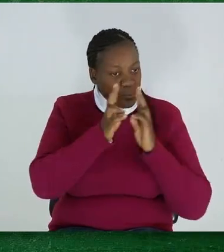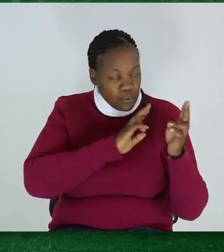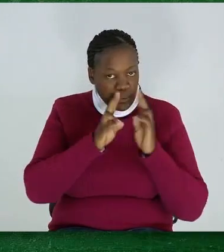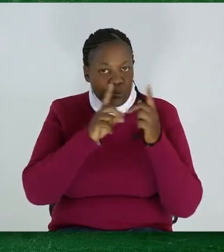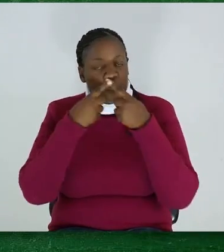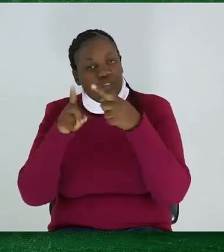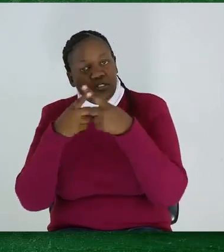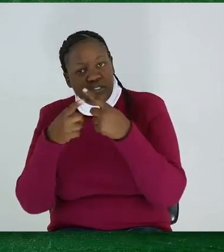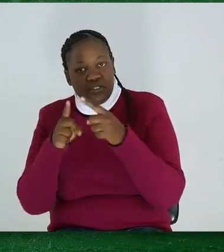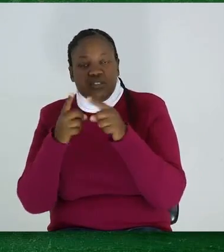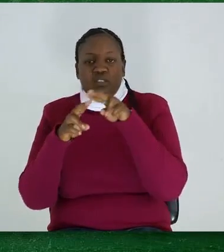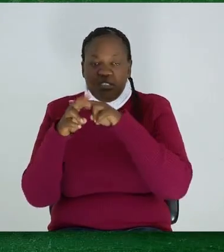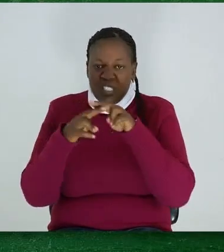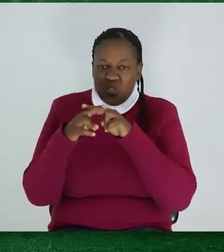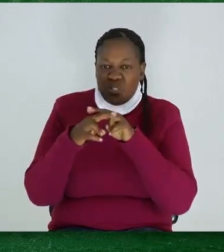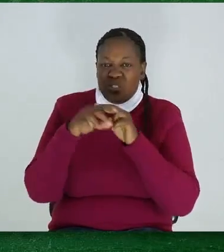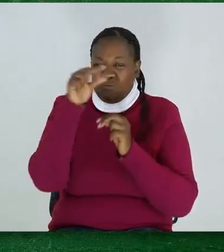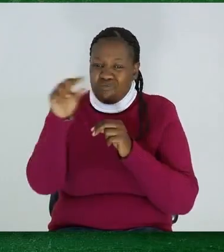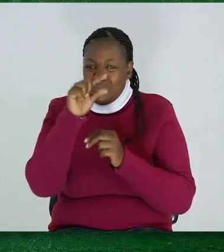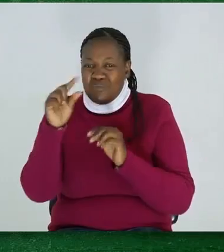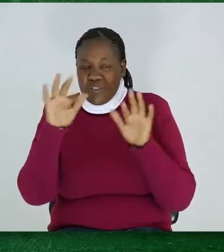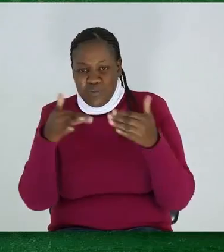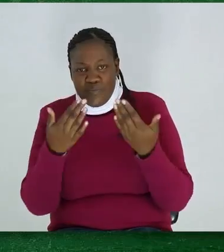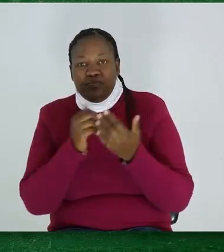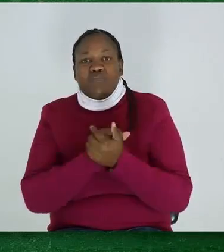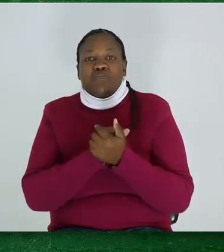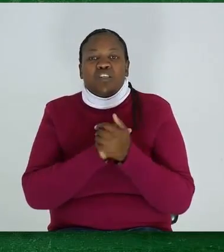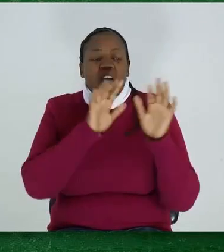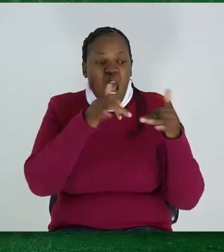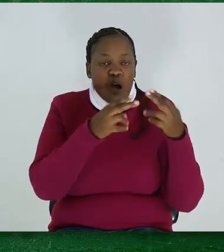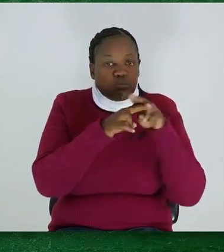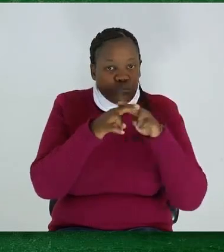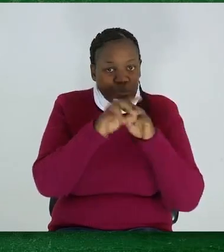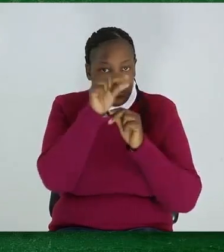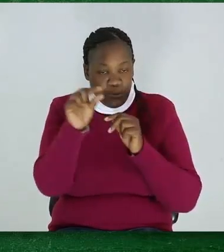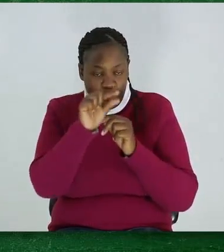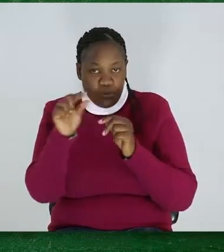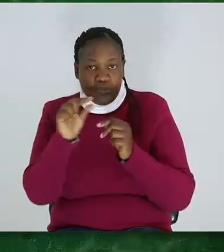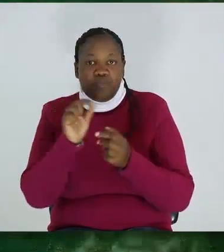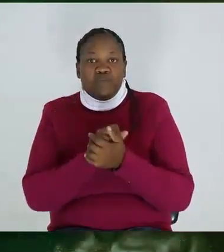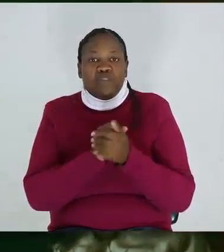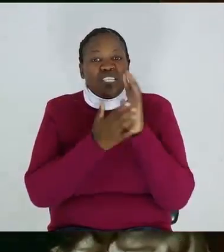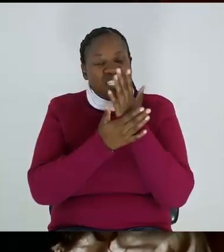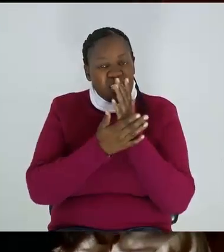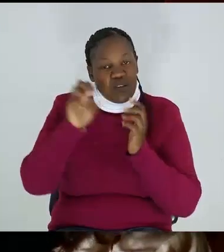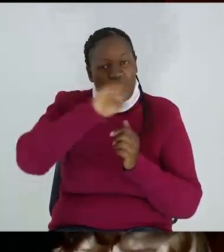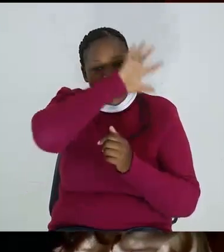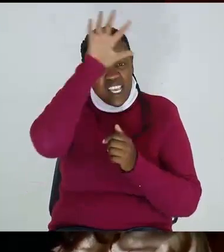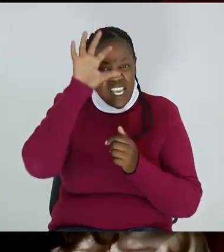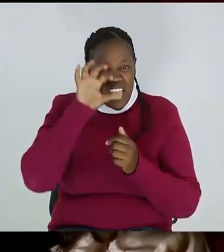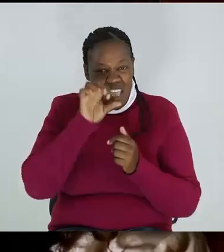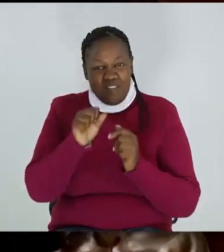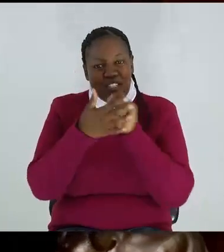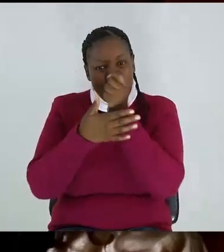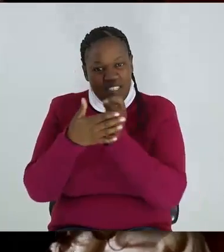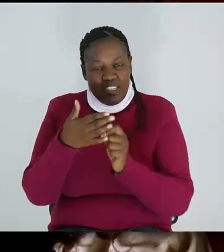dialogue, or other forms in which the author may use vocabulary, the way in which he or she uses words. Some African